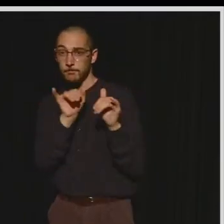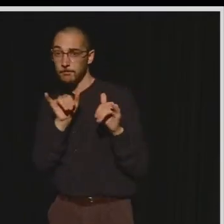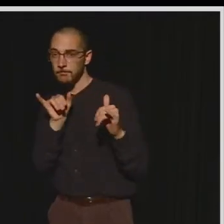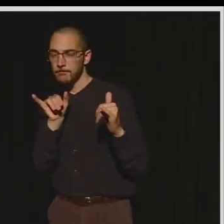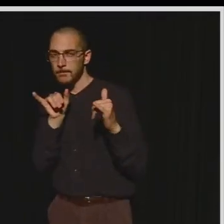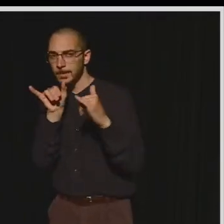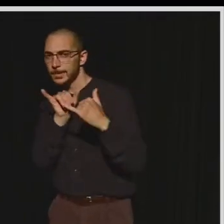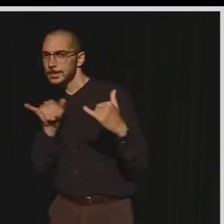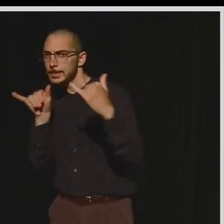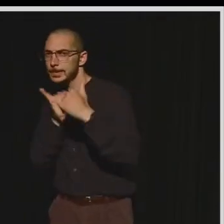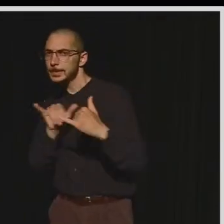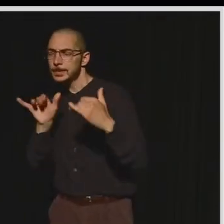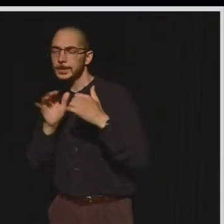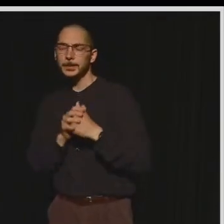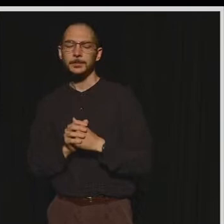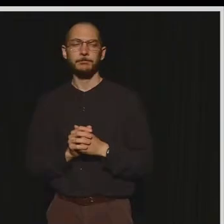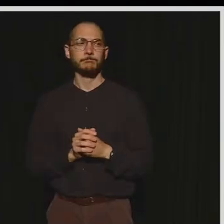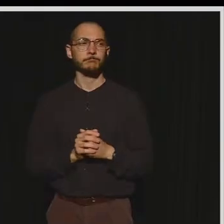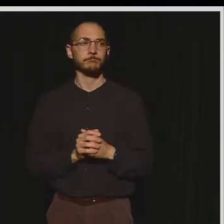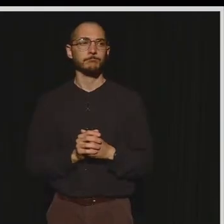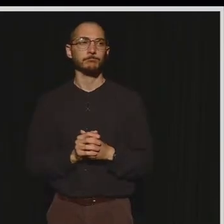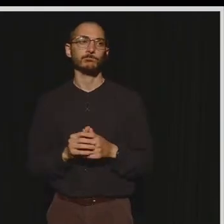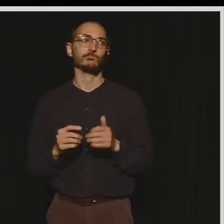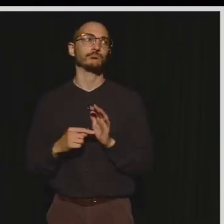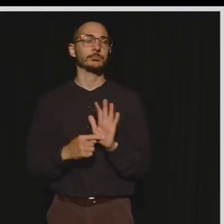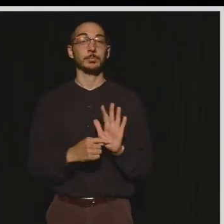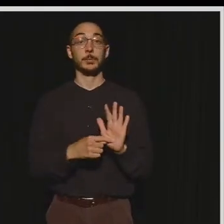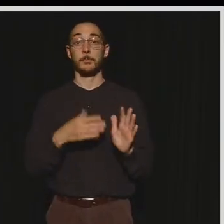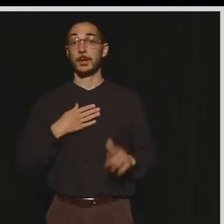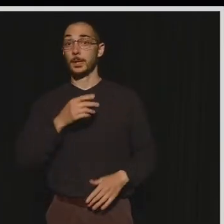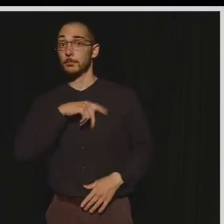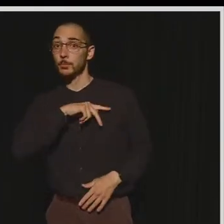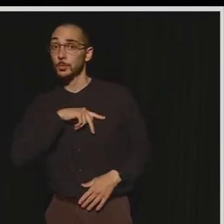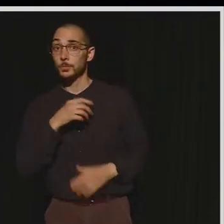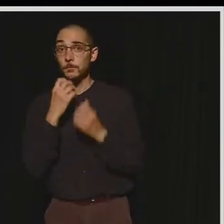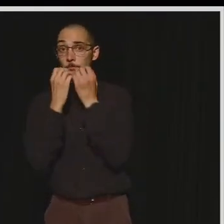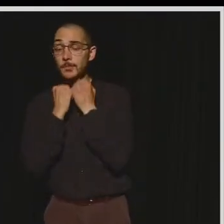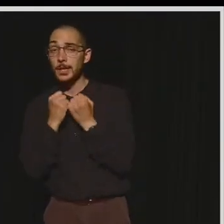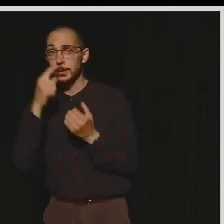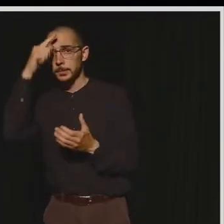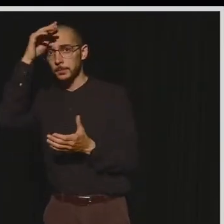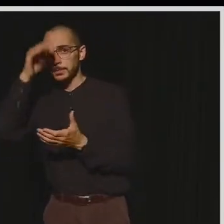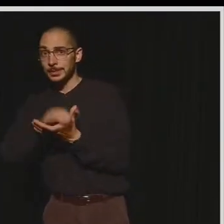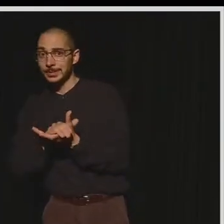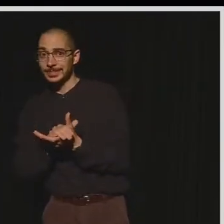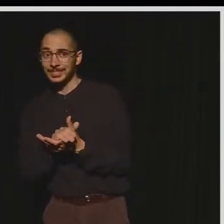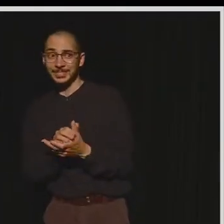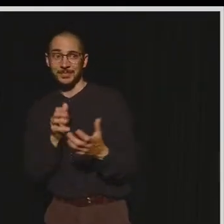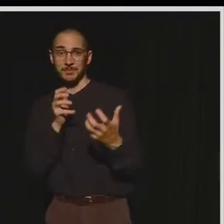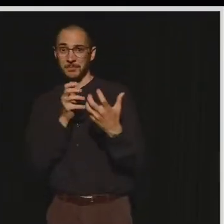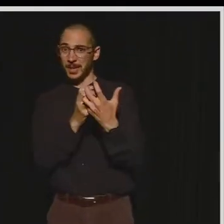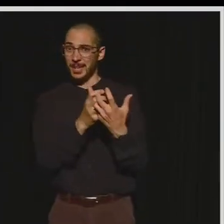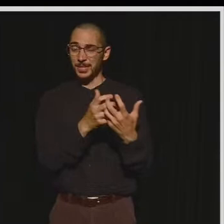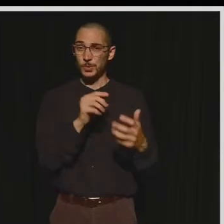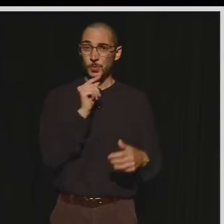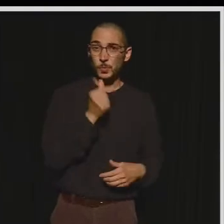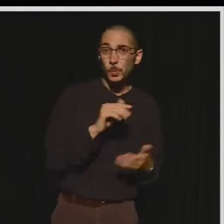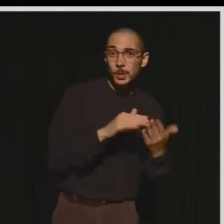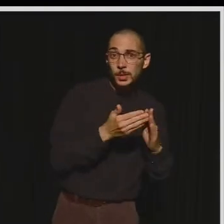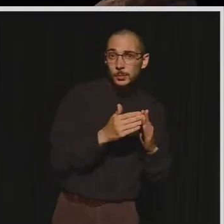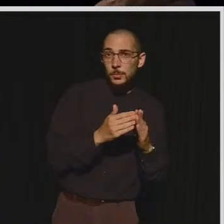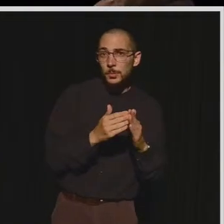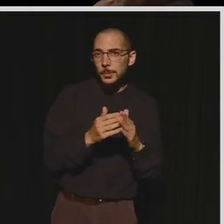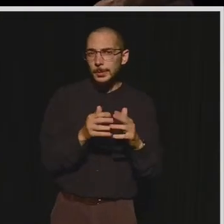Like, is it like the ethics in my own personal ethics, all of those things? I'm constantly checking my